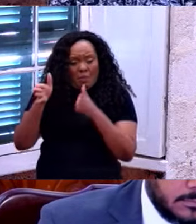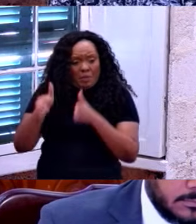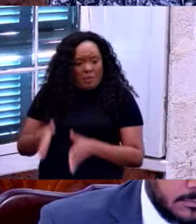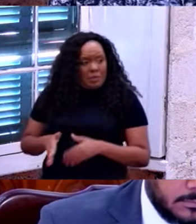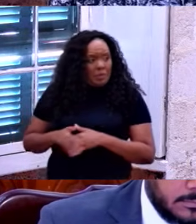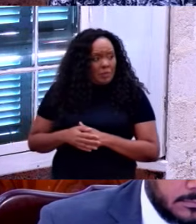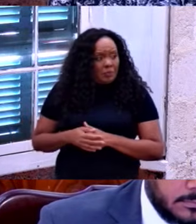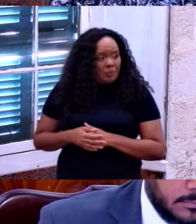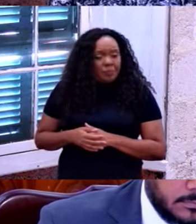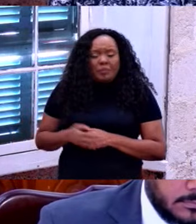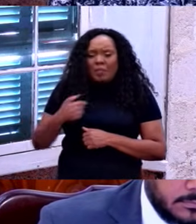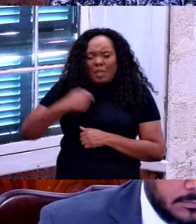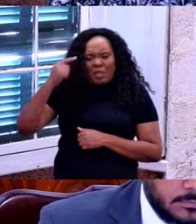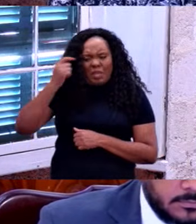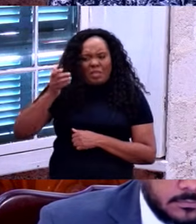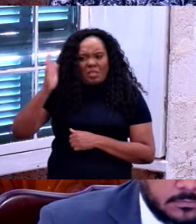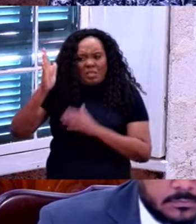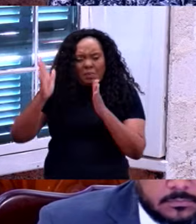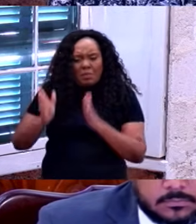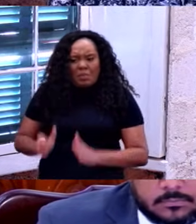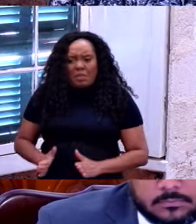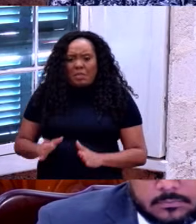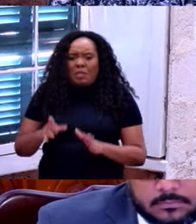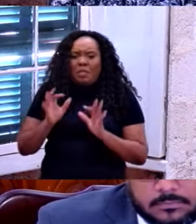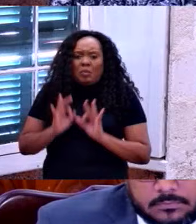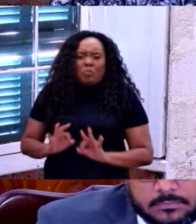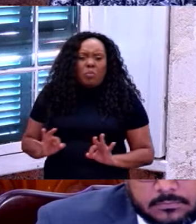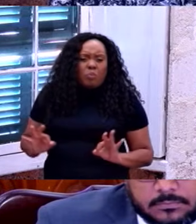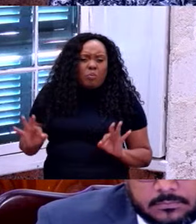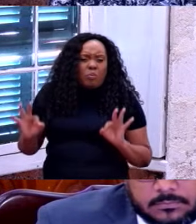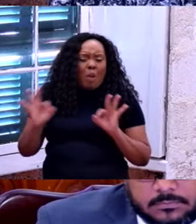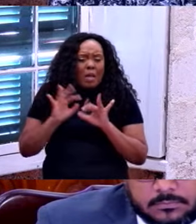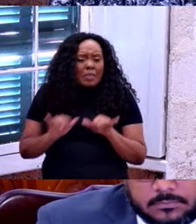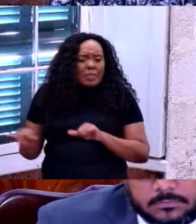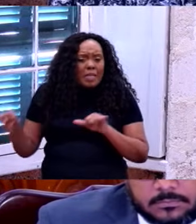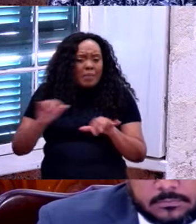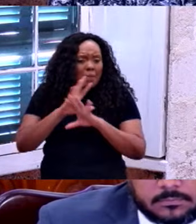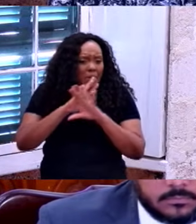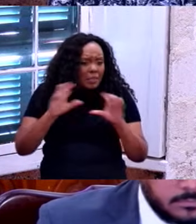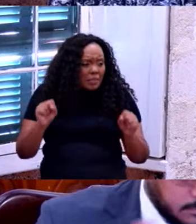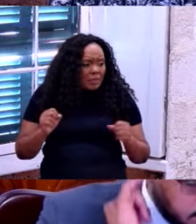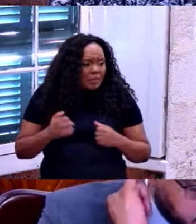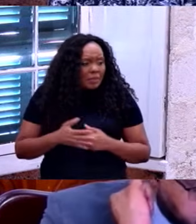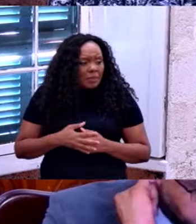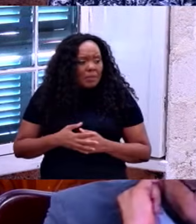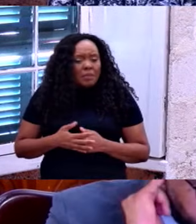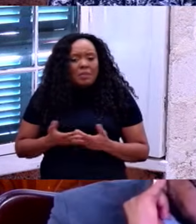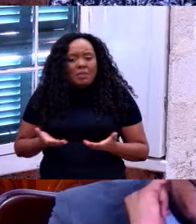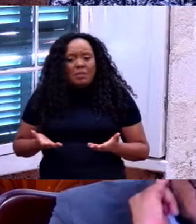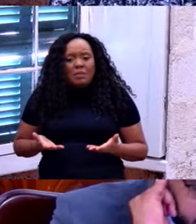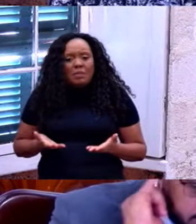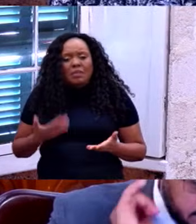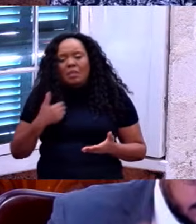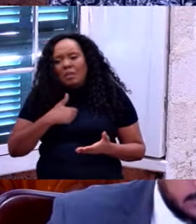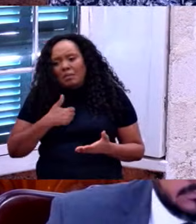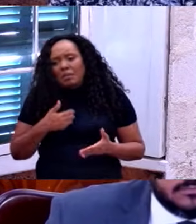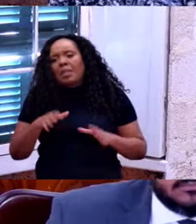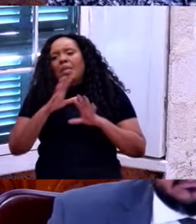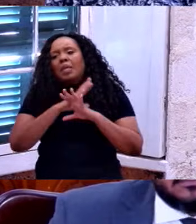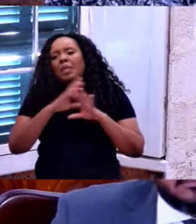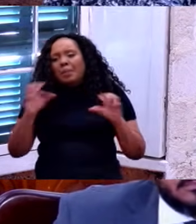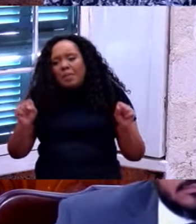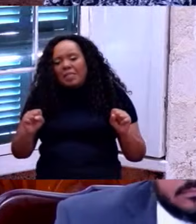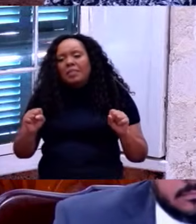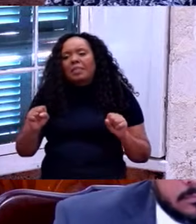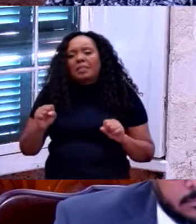position is just as important. No, that's probably not, should have probably not been said. The President is the head of state. It is